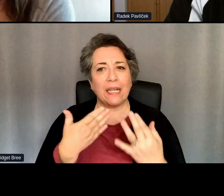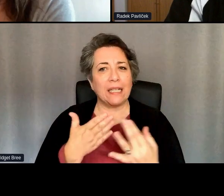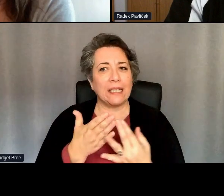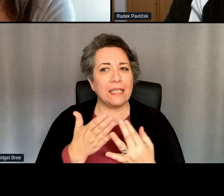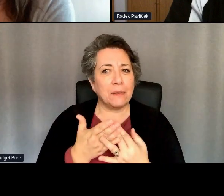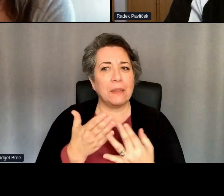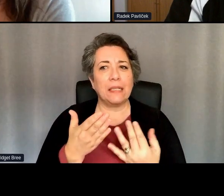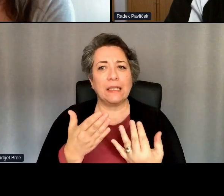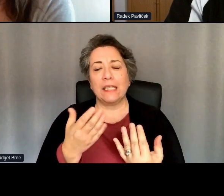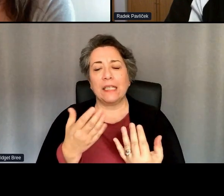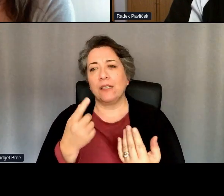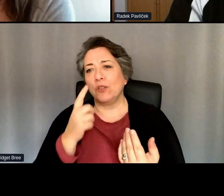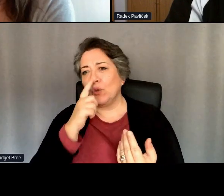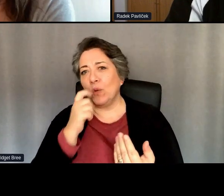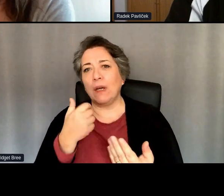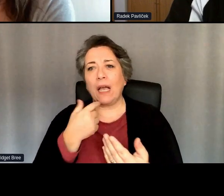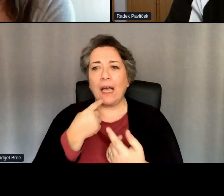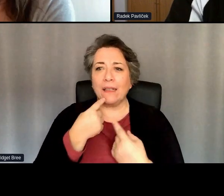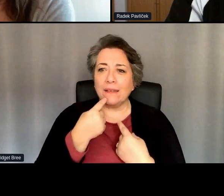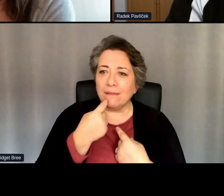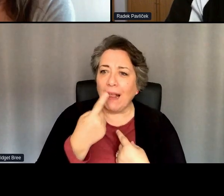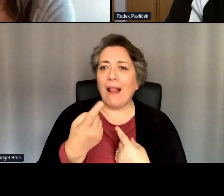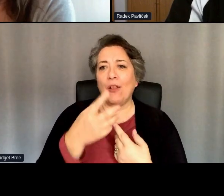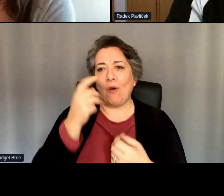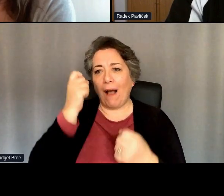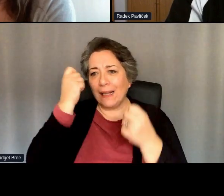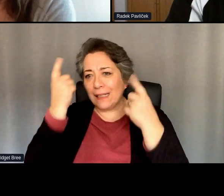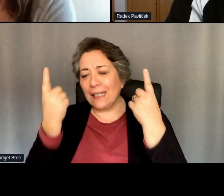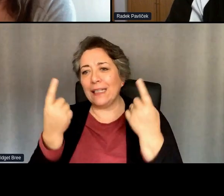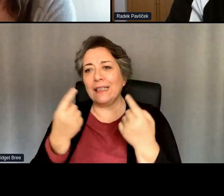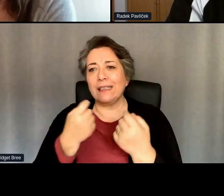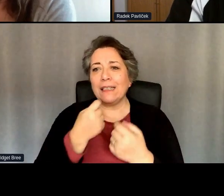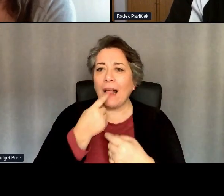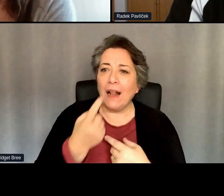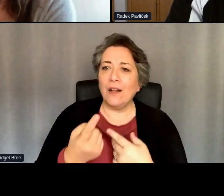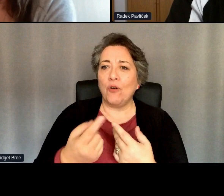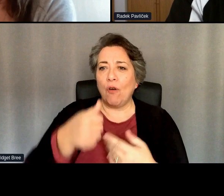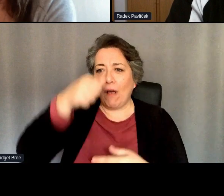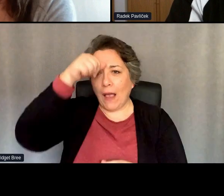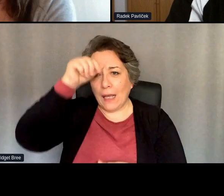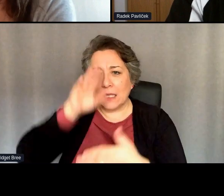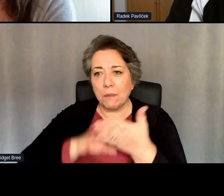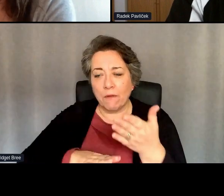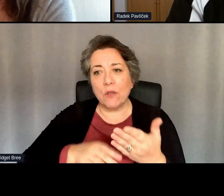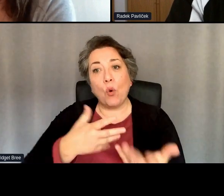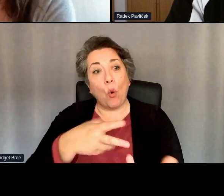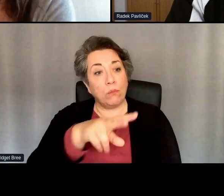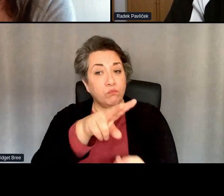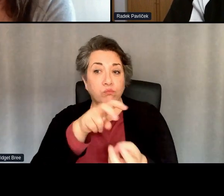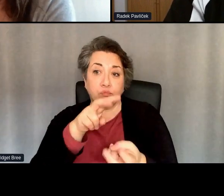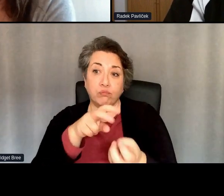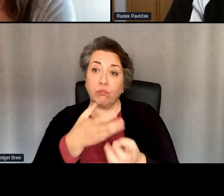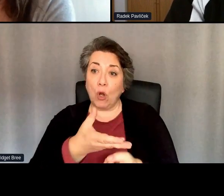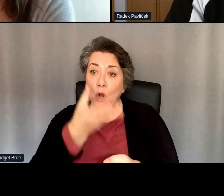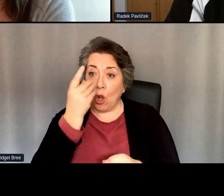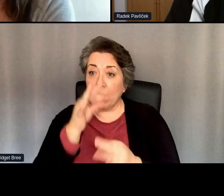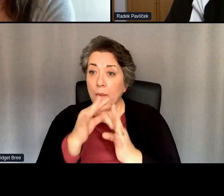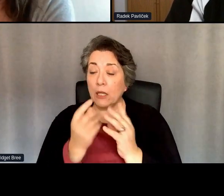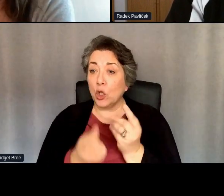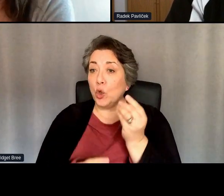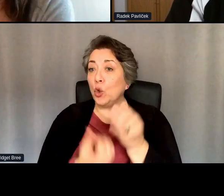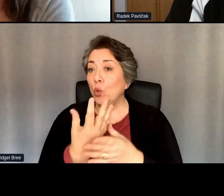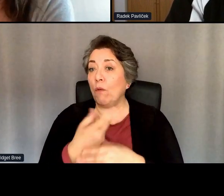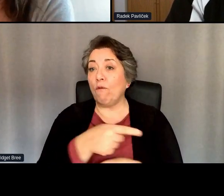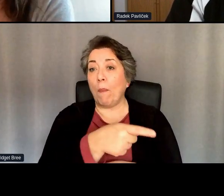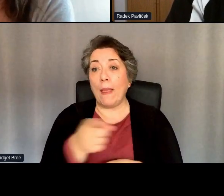share your ideas, your experience. You can learn something new from them, and so on. So I would say that this